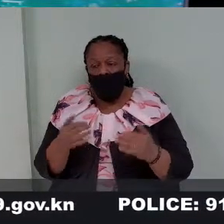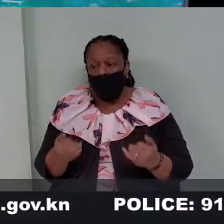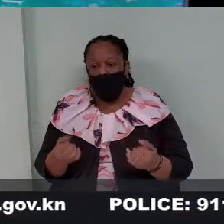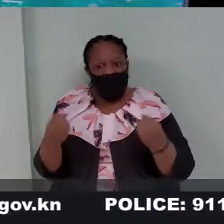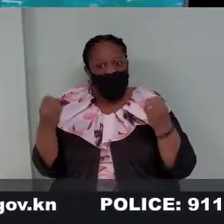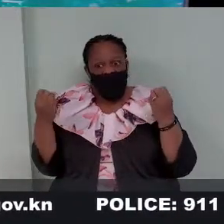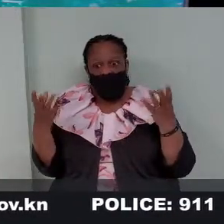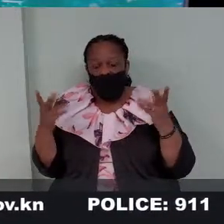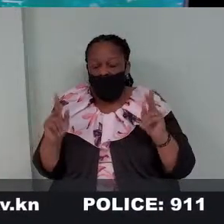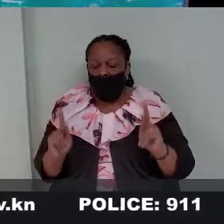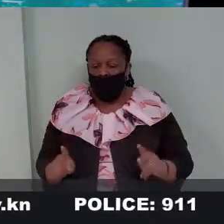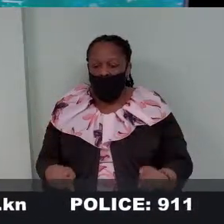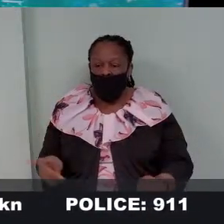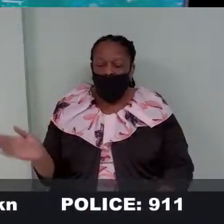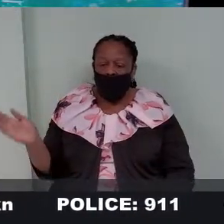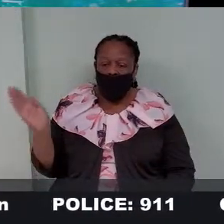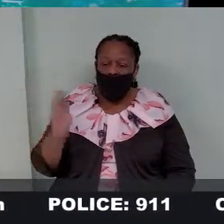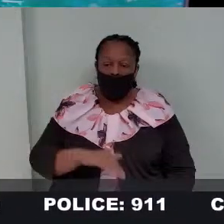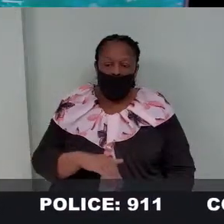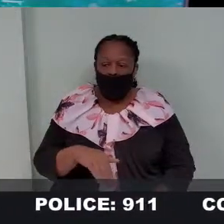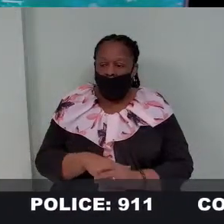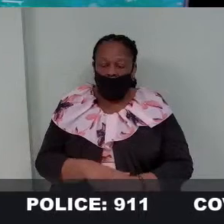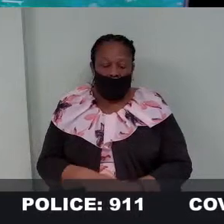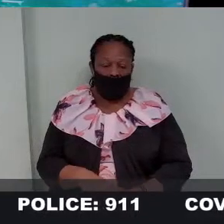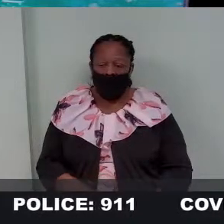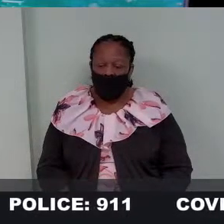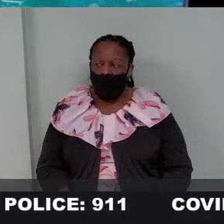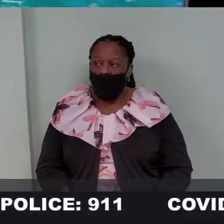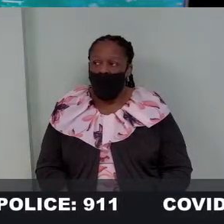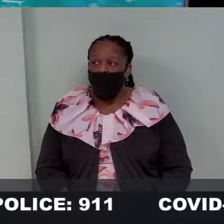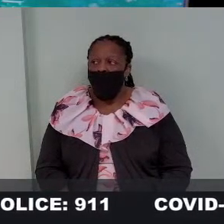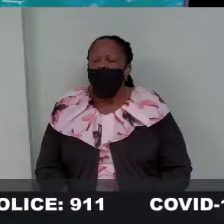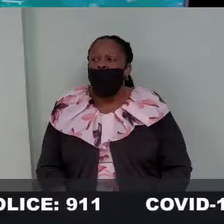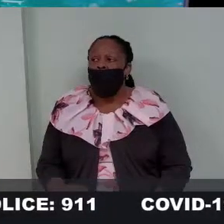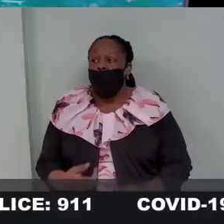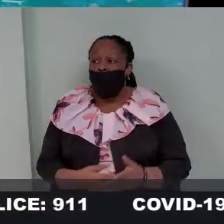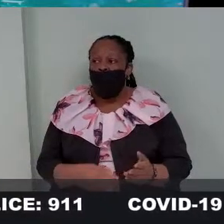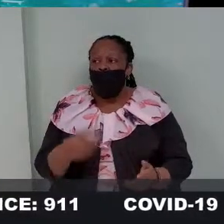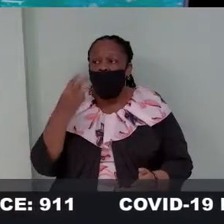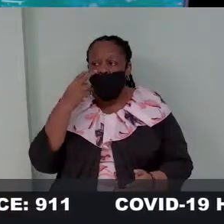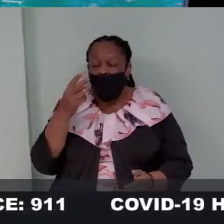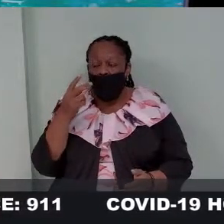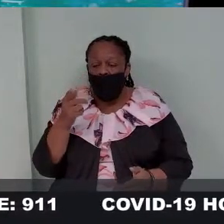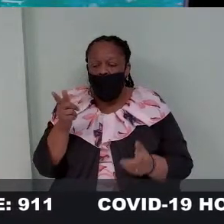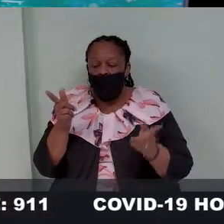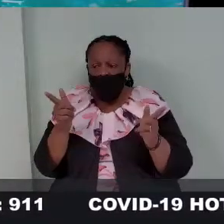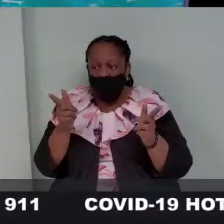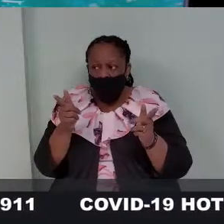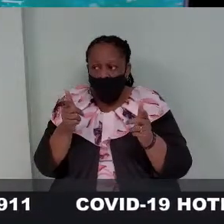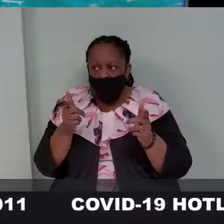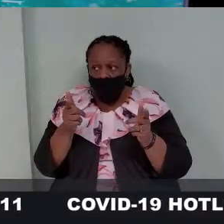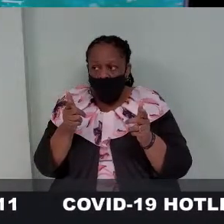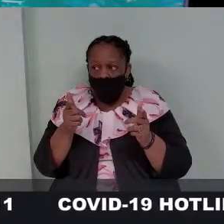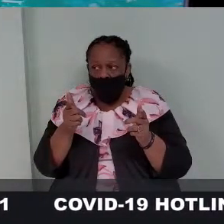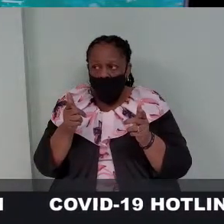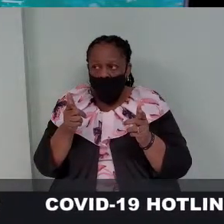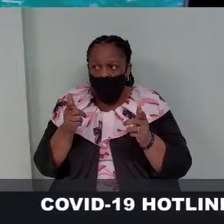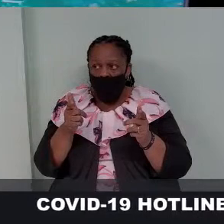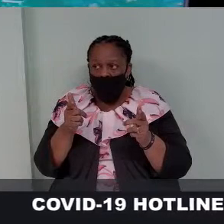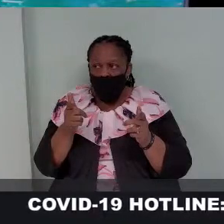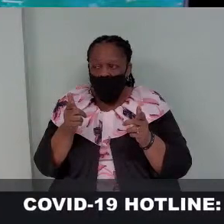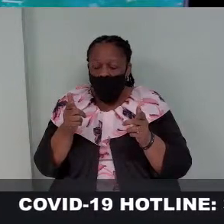will be disembarking and seeking services. However, what we are seeing is a smaller trend whereby